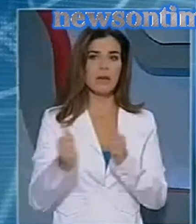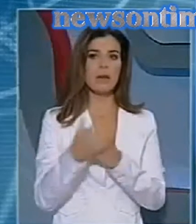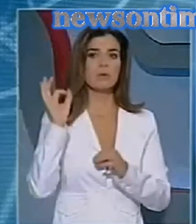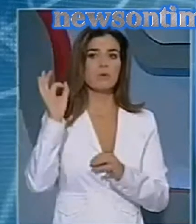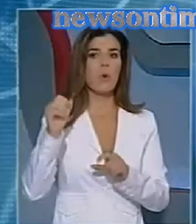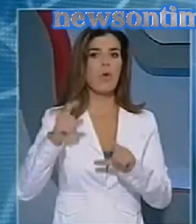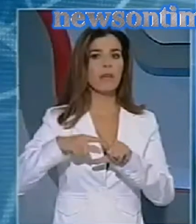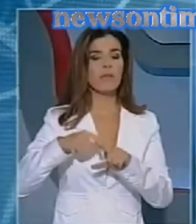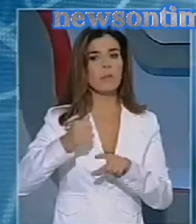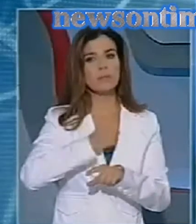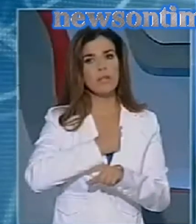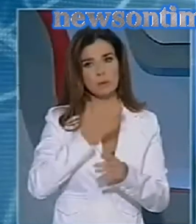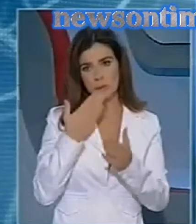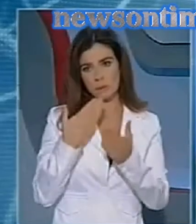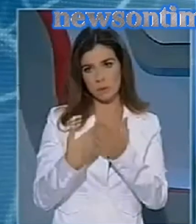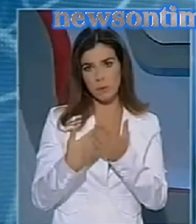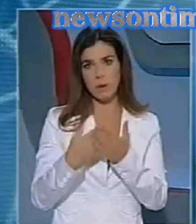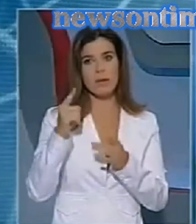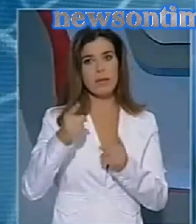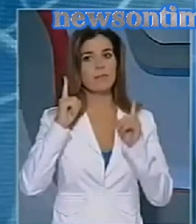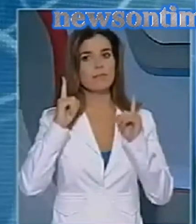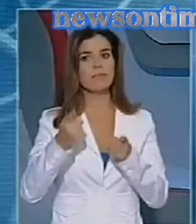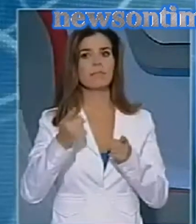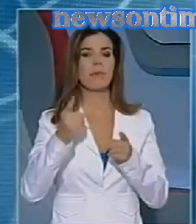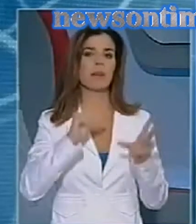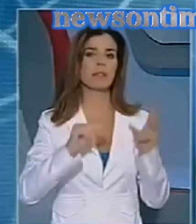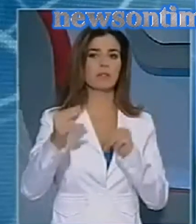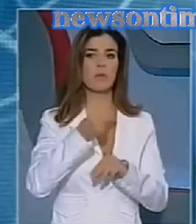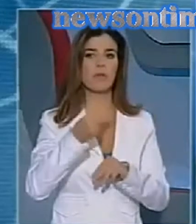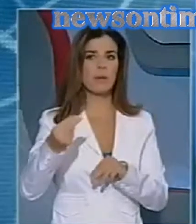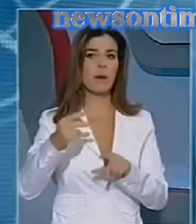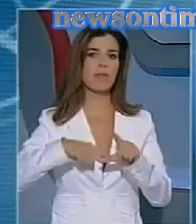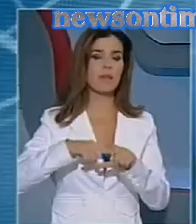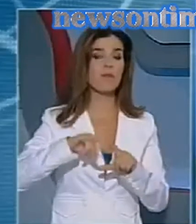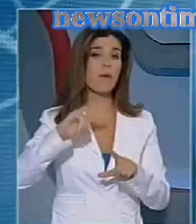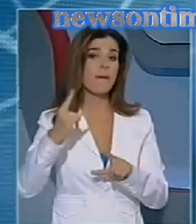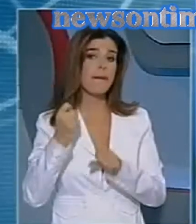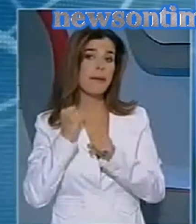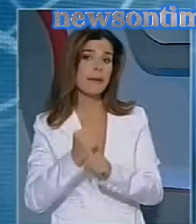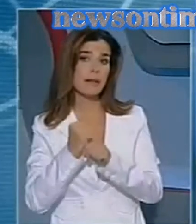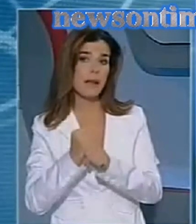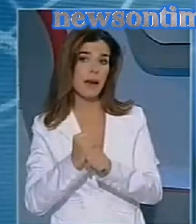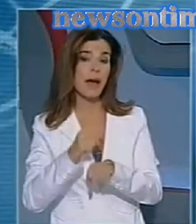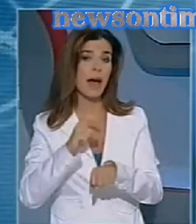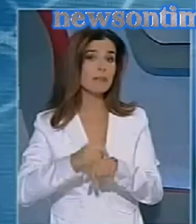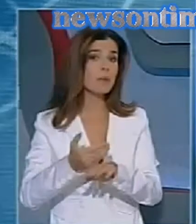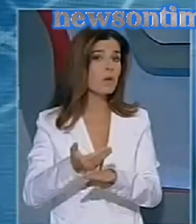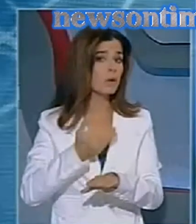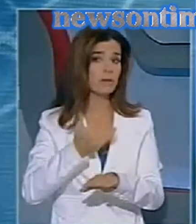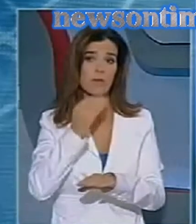December. Whether we will finalize the discussion on that issue in December or in January,